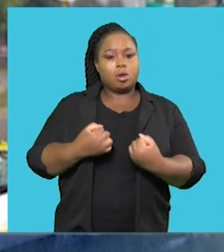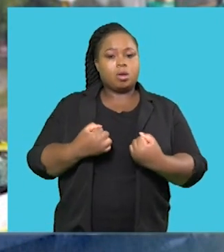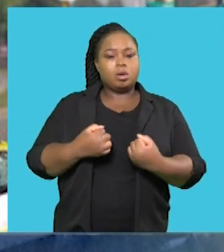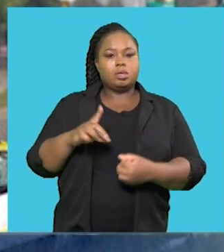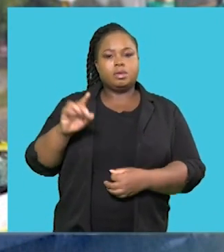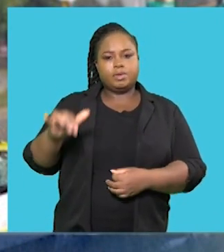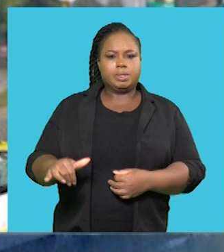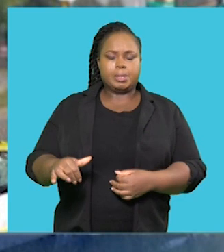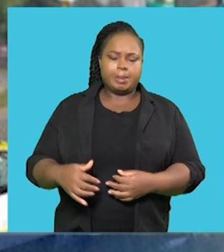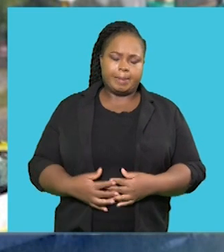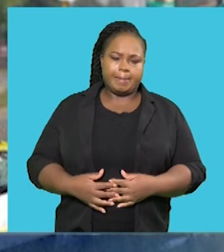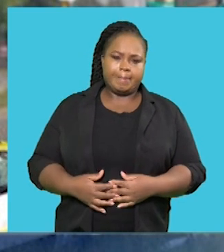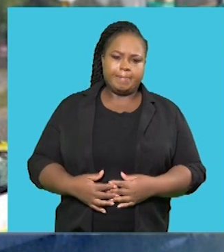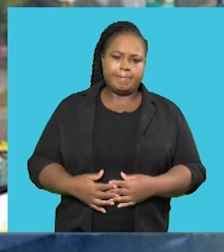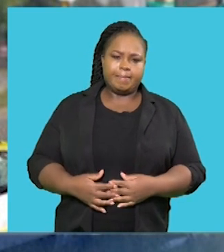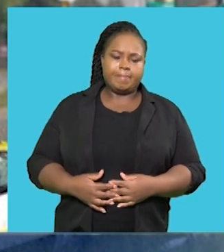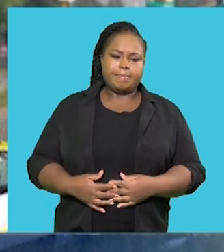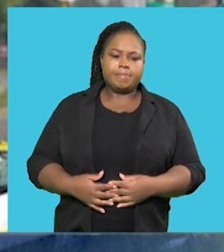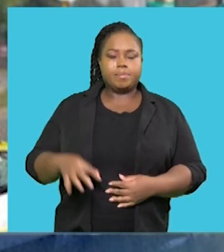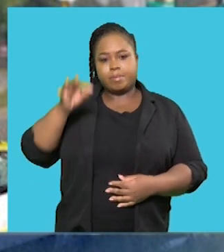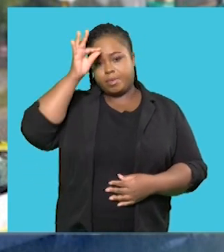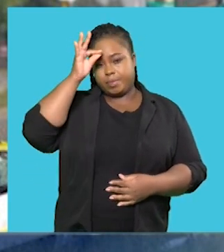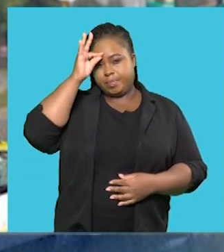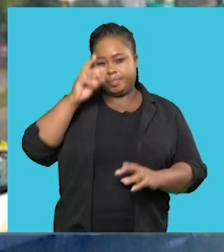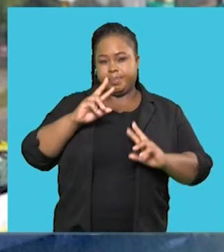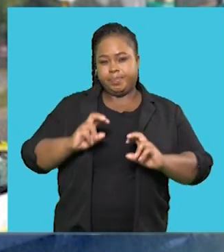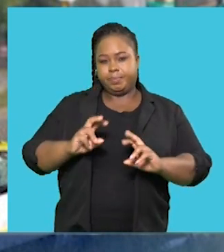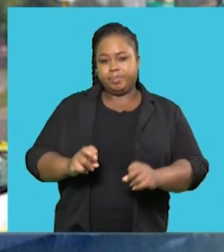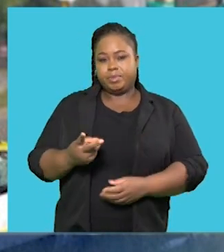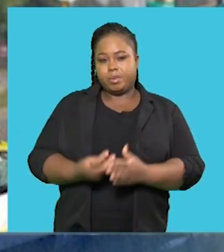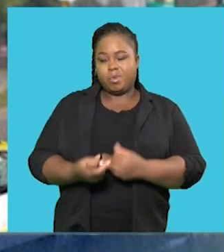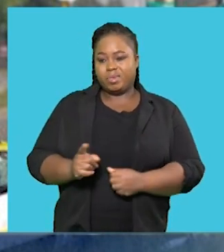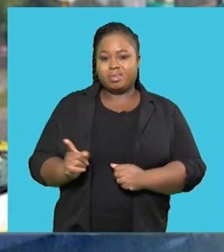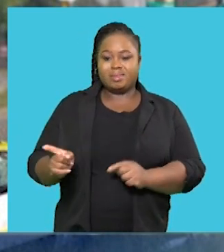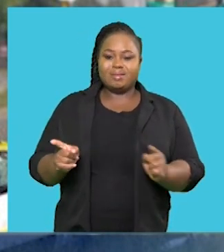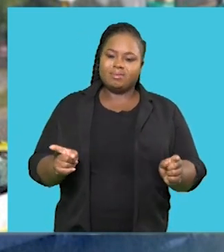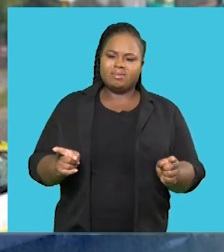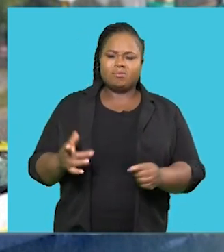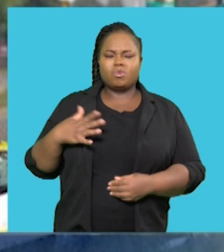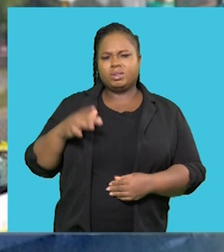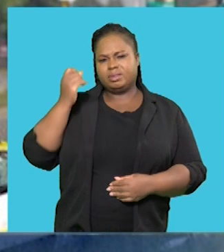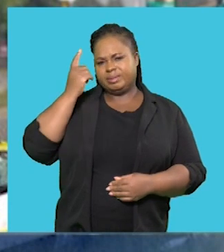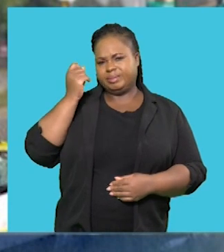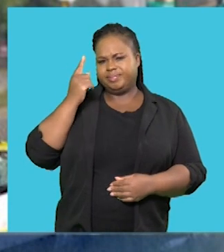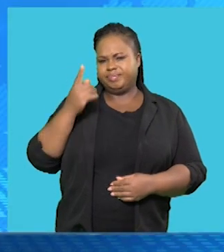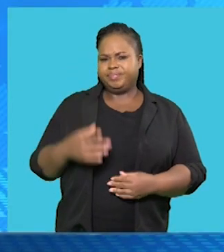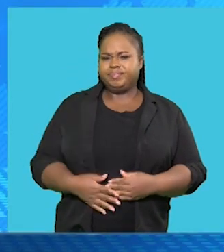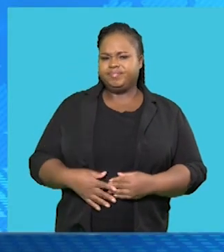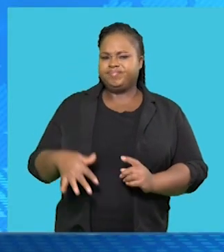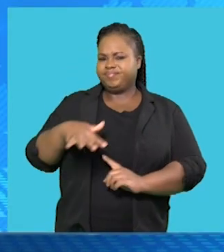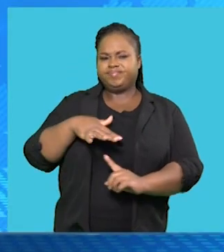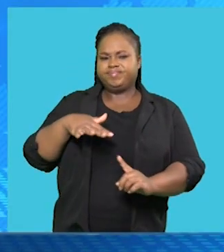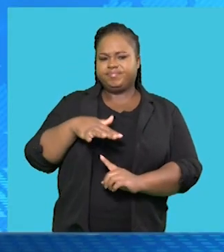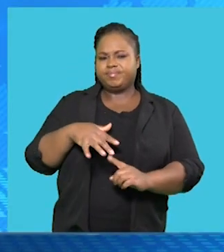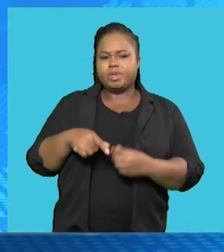Davidson. Police are investigating both cases just to understand on circumstances